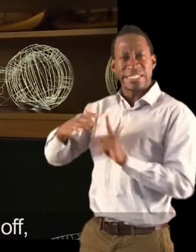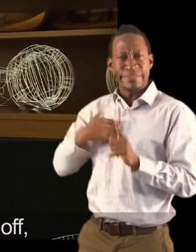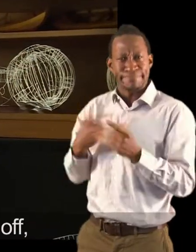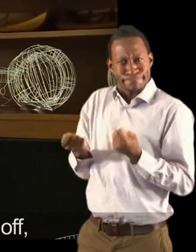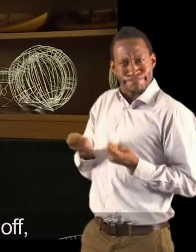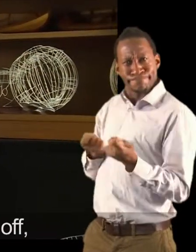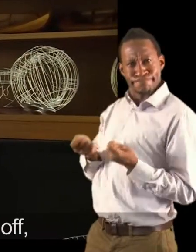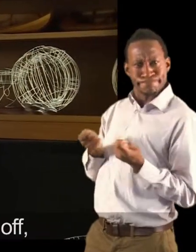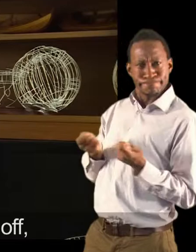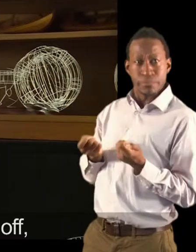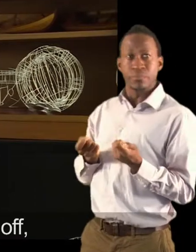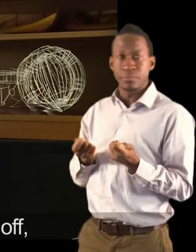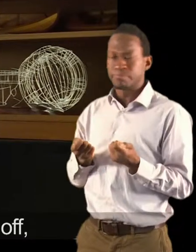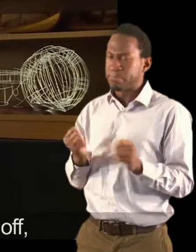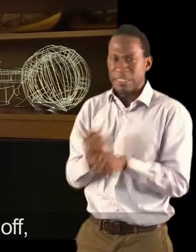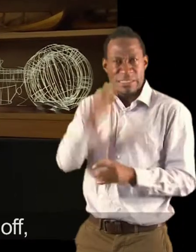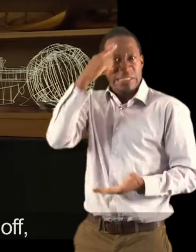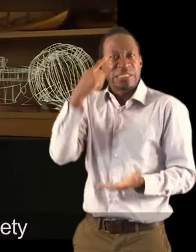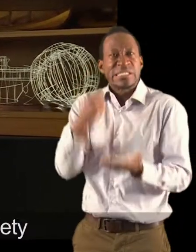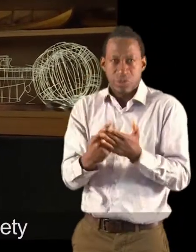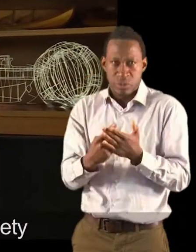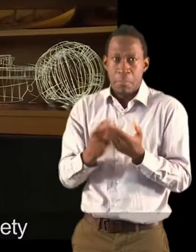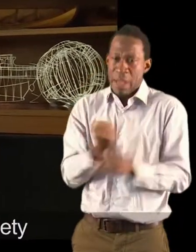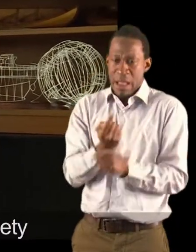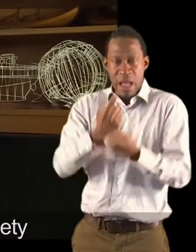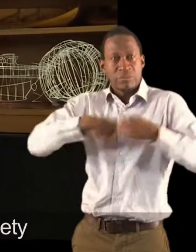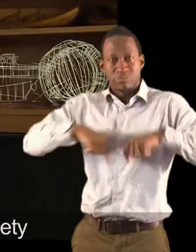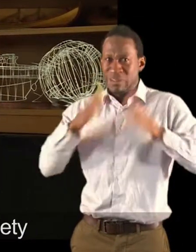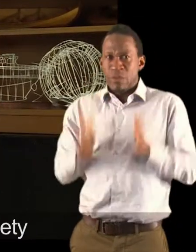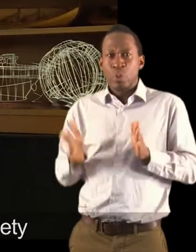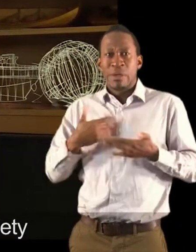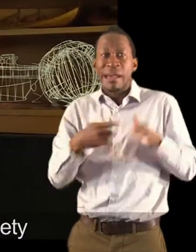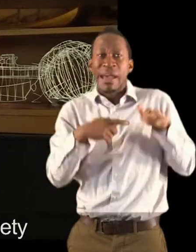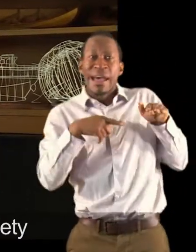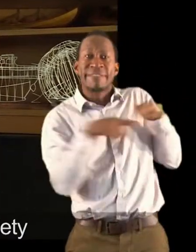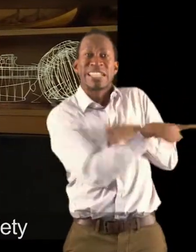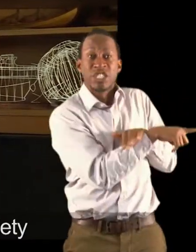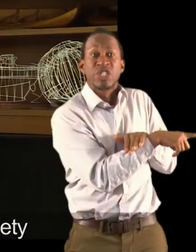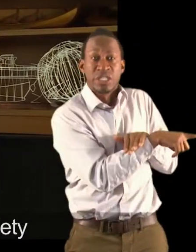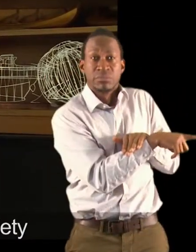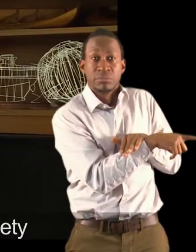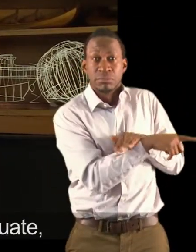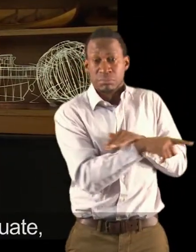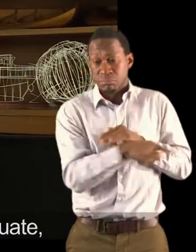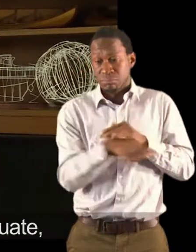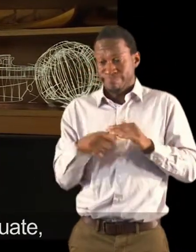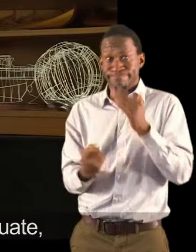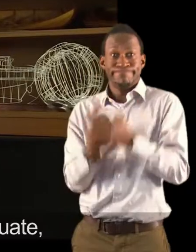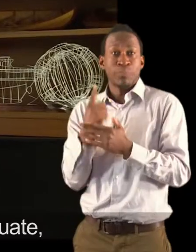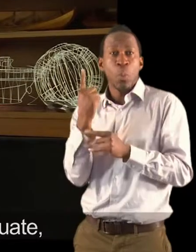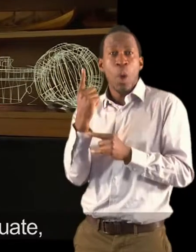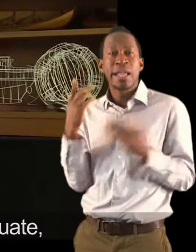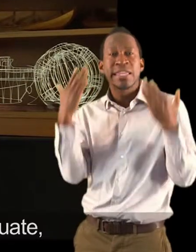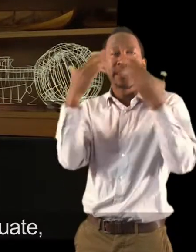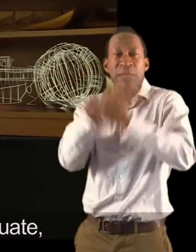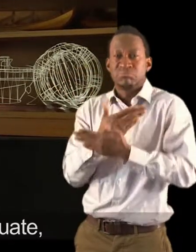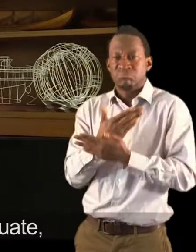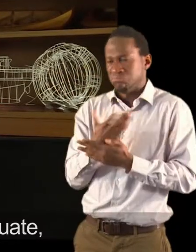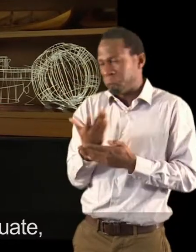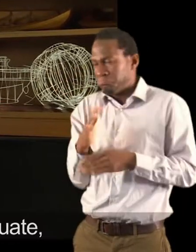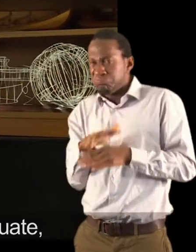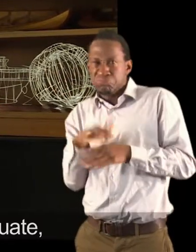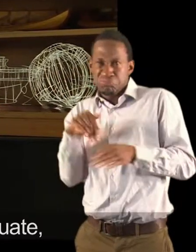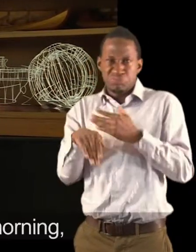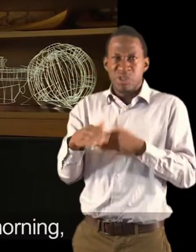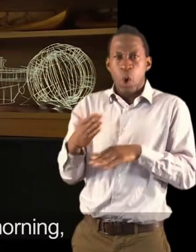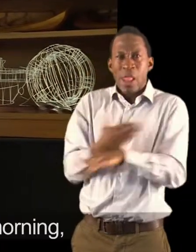what turned them off, what turned the society off completely, and they made us